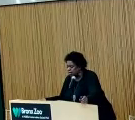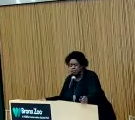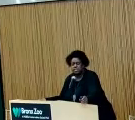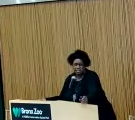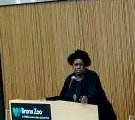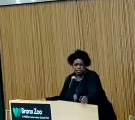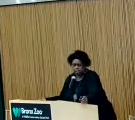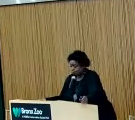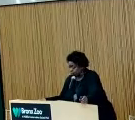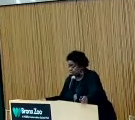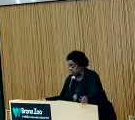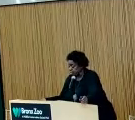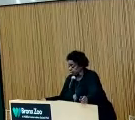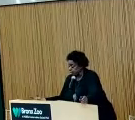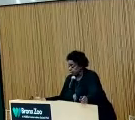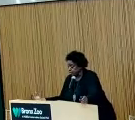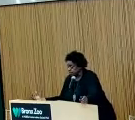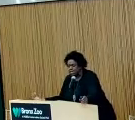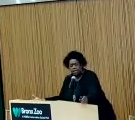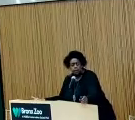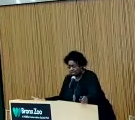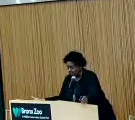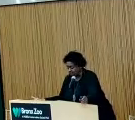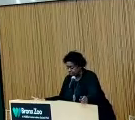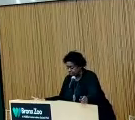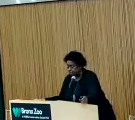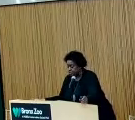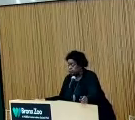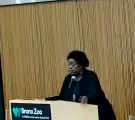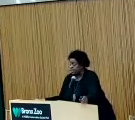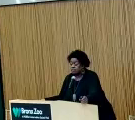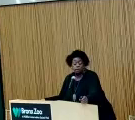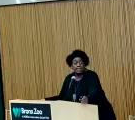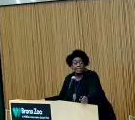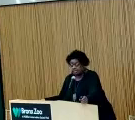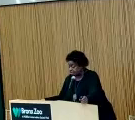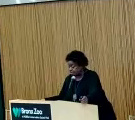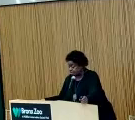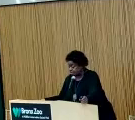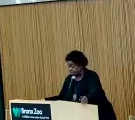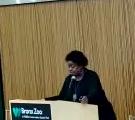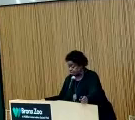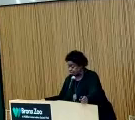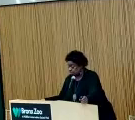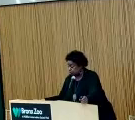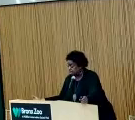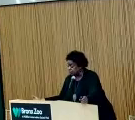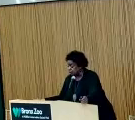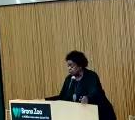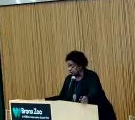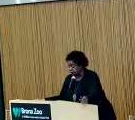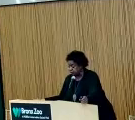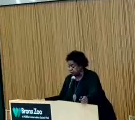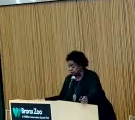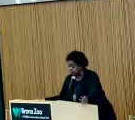took a hundred years for us to make Headway from the Civil Rights Act of 1866 which Allowed